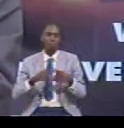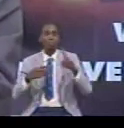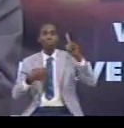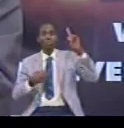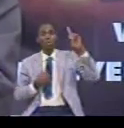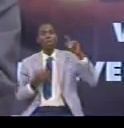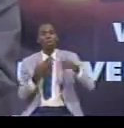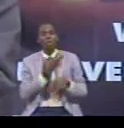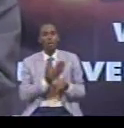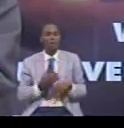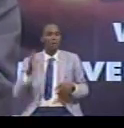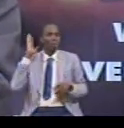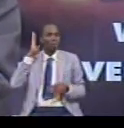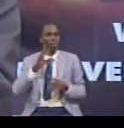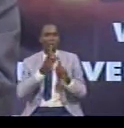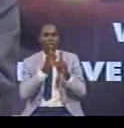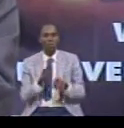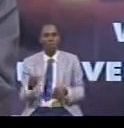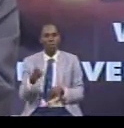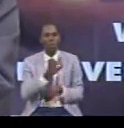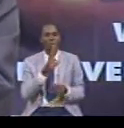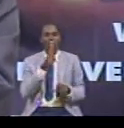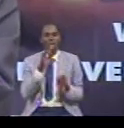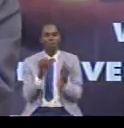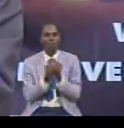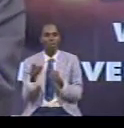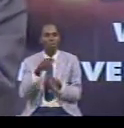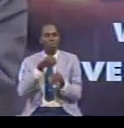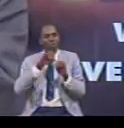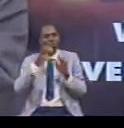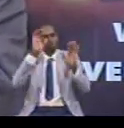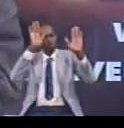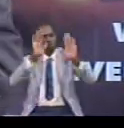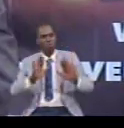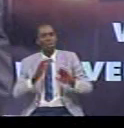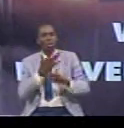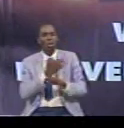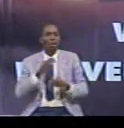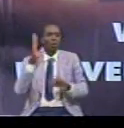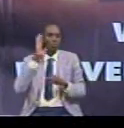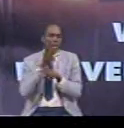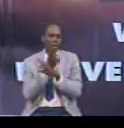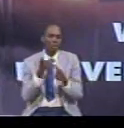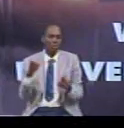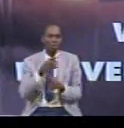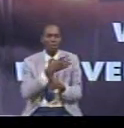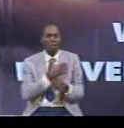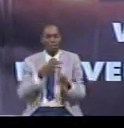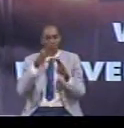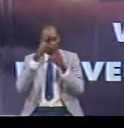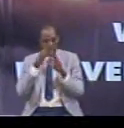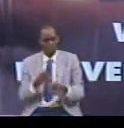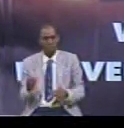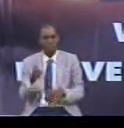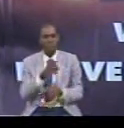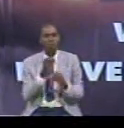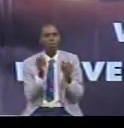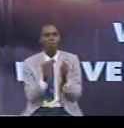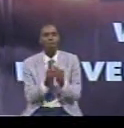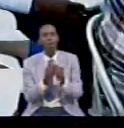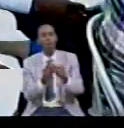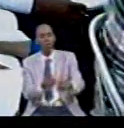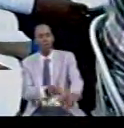be with him in trouble, and I will deliver him. I will honor him with